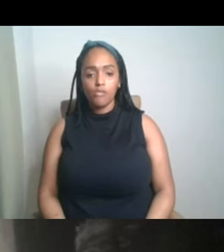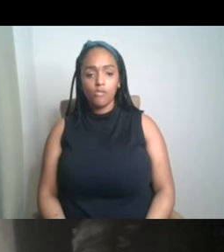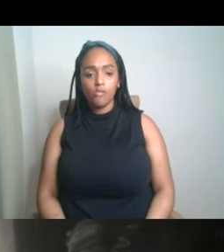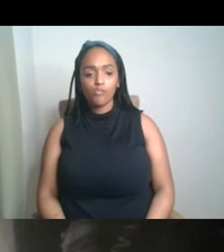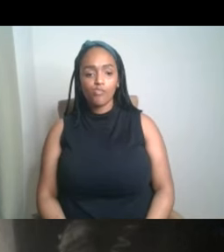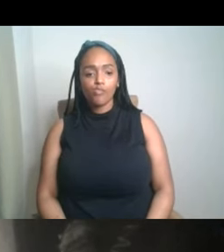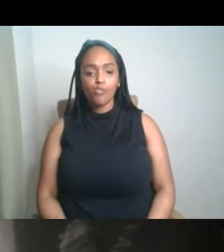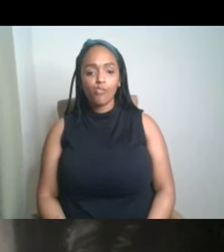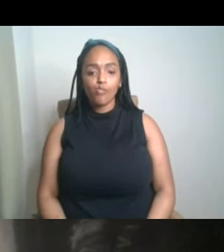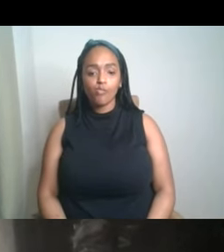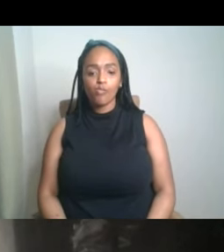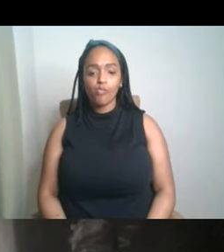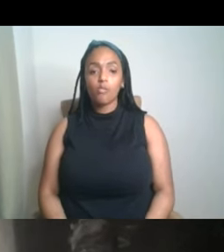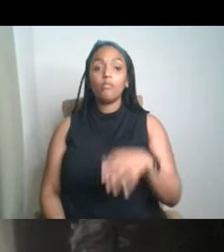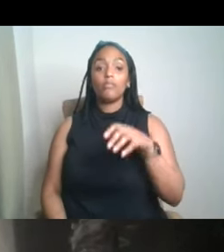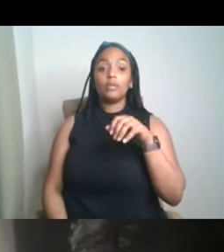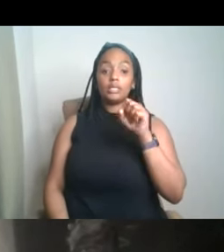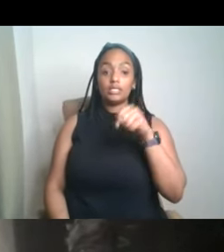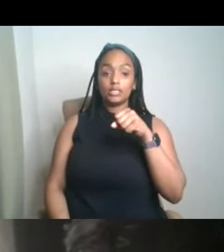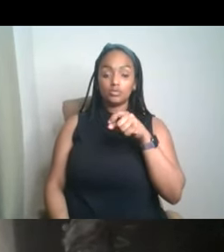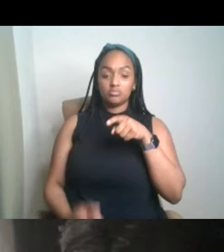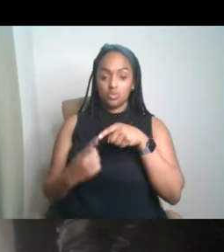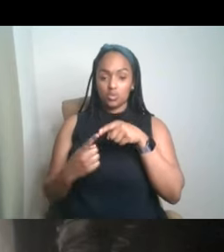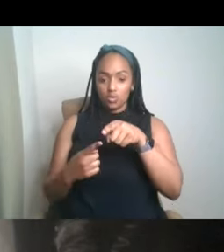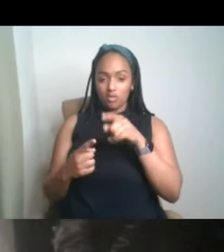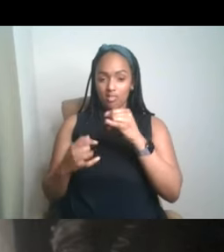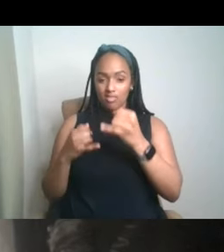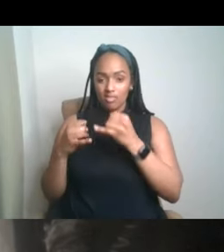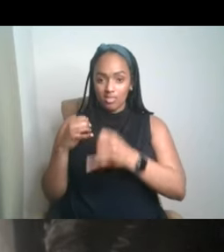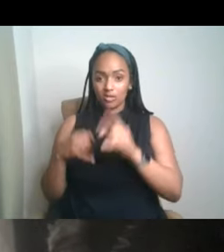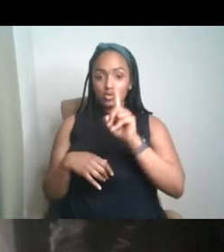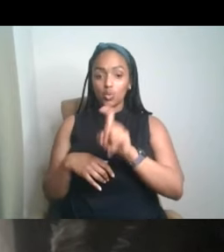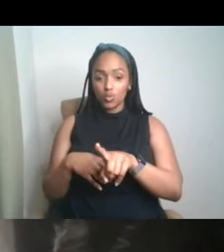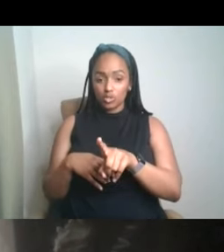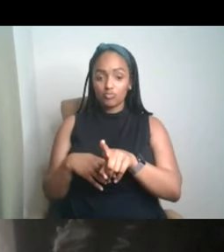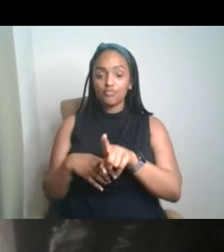Yes. Yes to the last question.